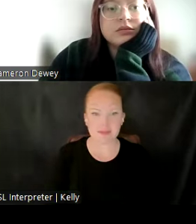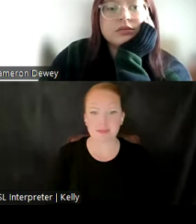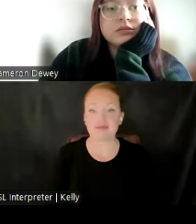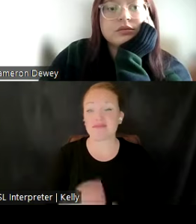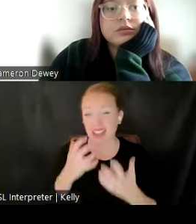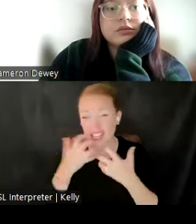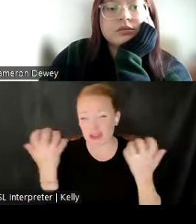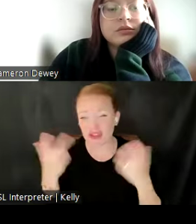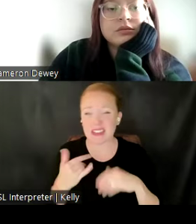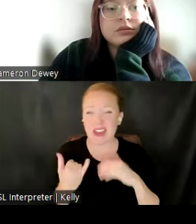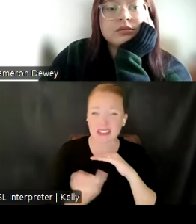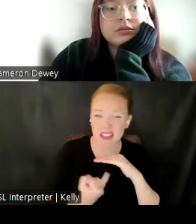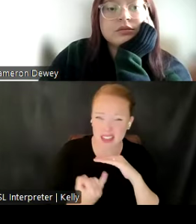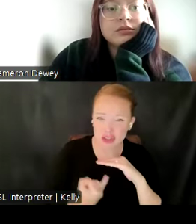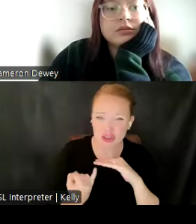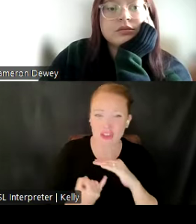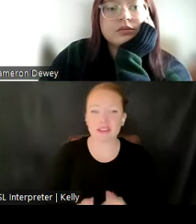Angry, isolation,